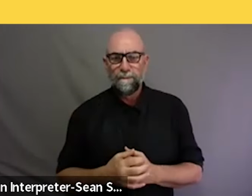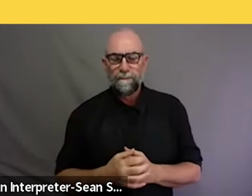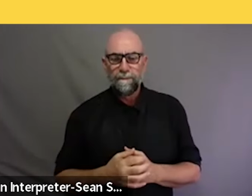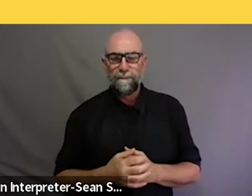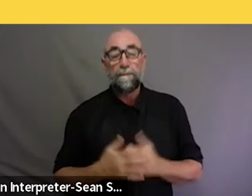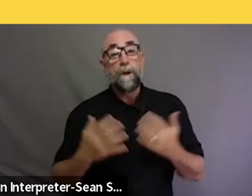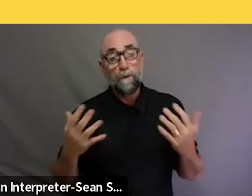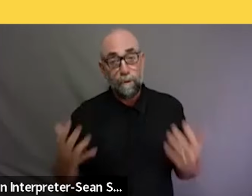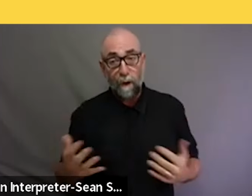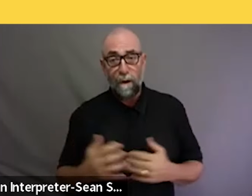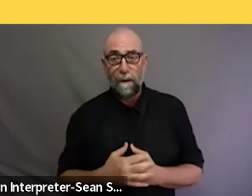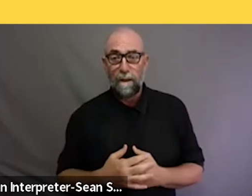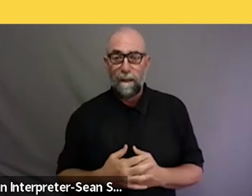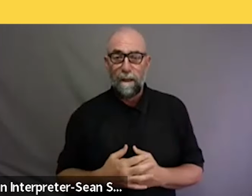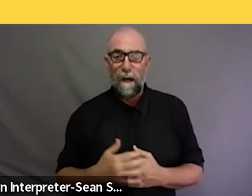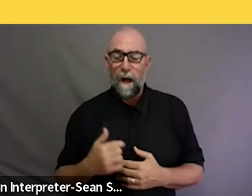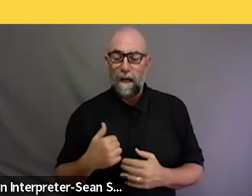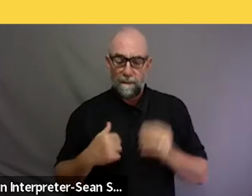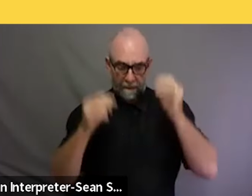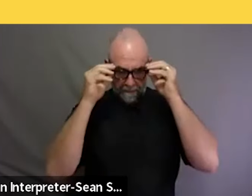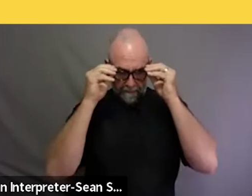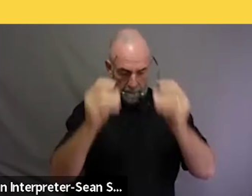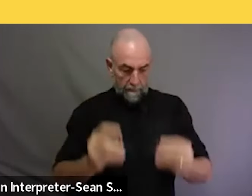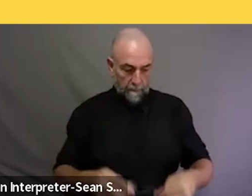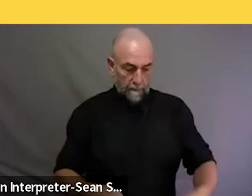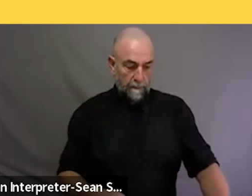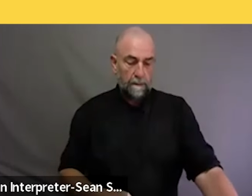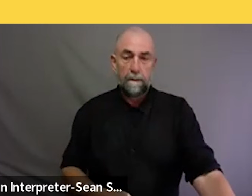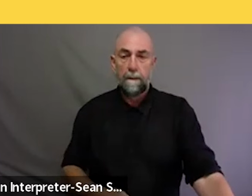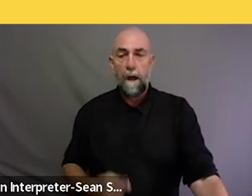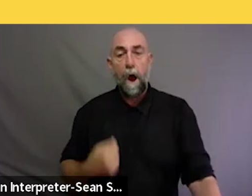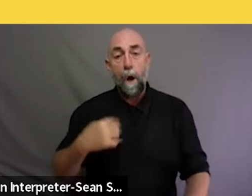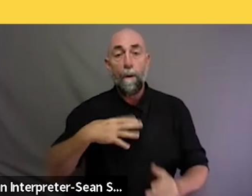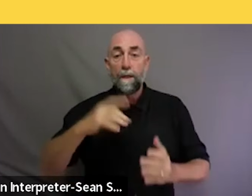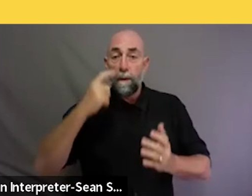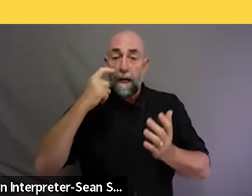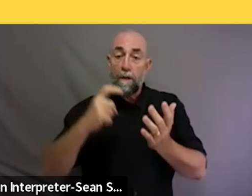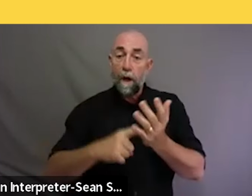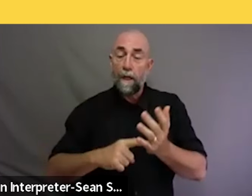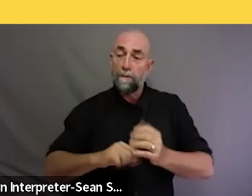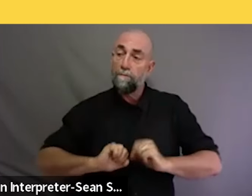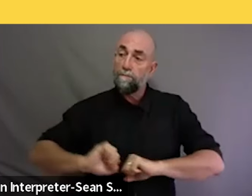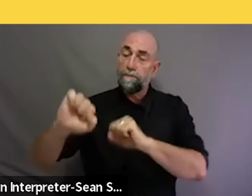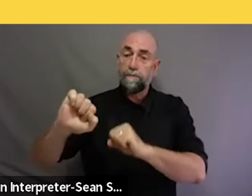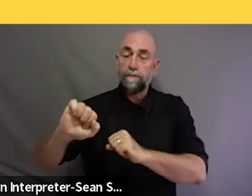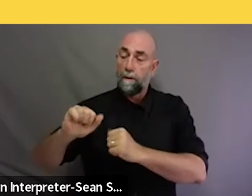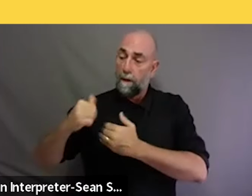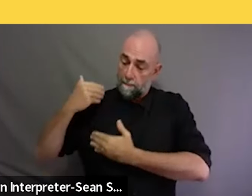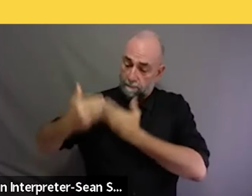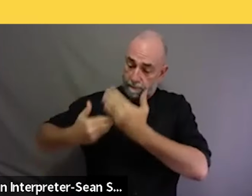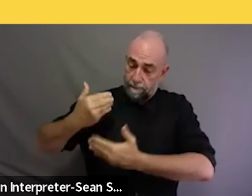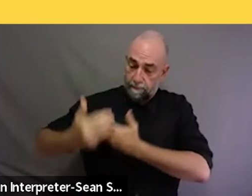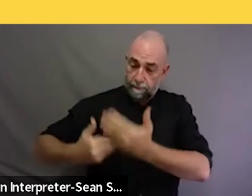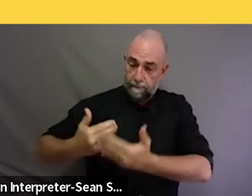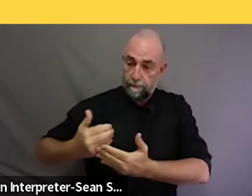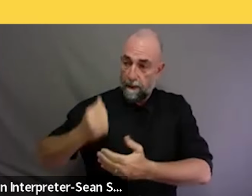So it's appropriate then that I start by acknowledging the traditional owners of the lands that I'm speaking to you from today, the Gadigal